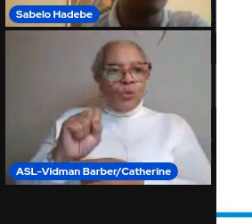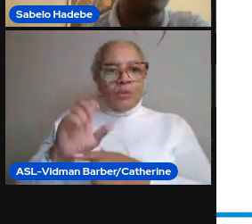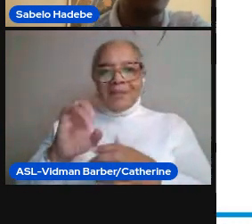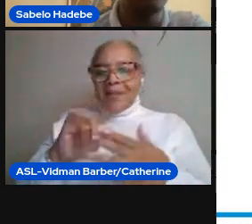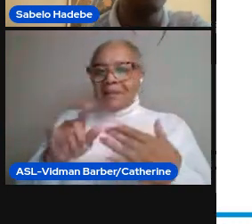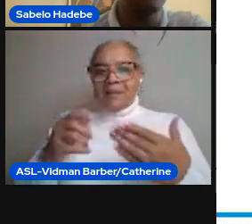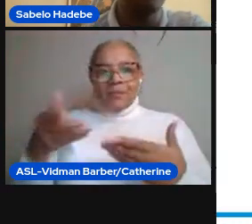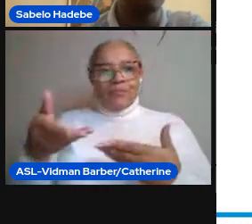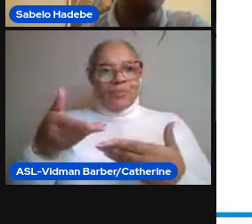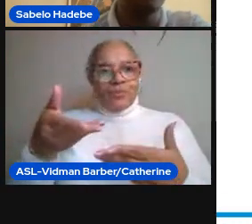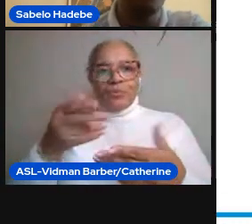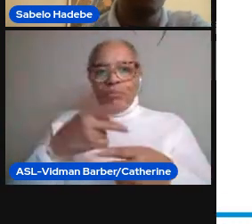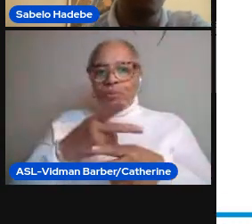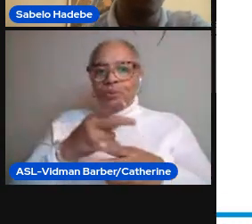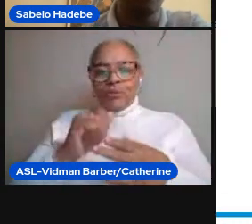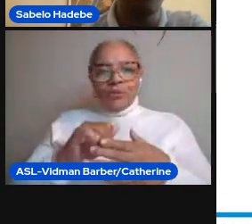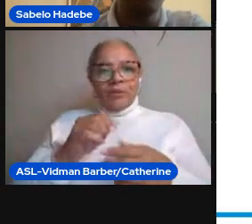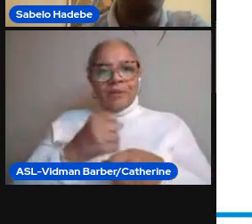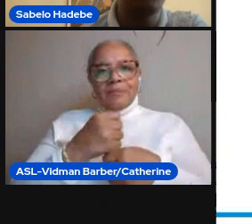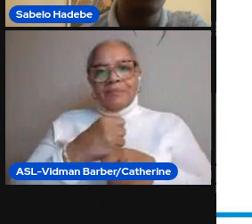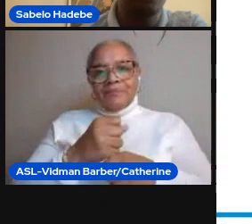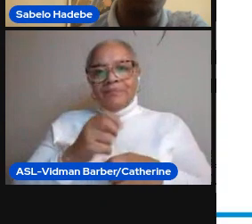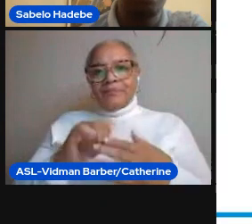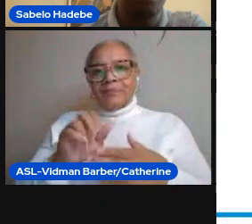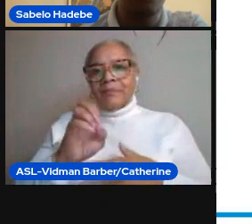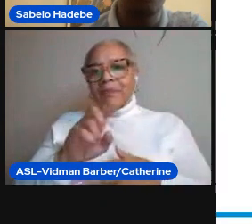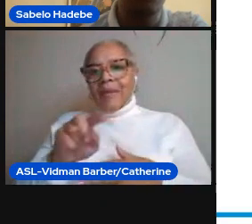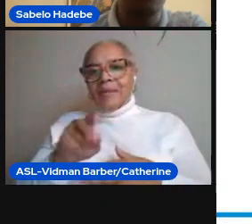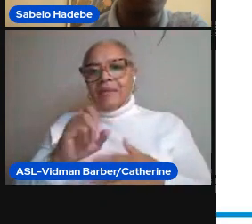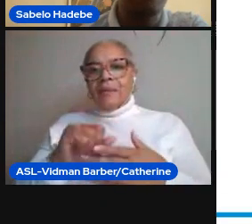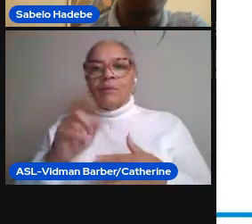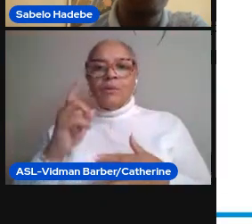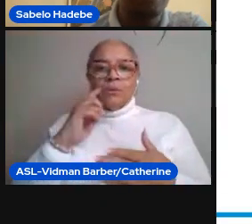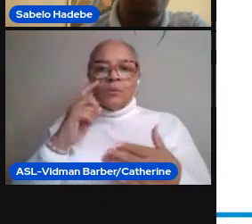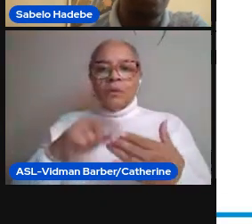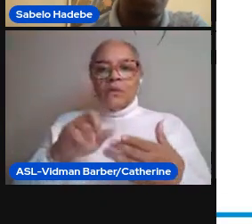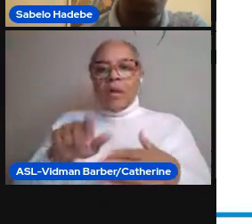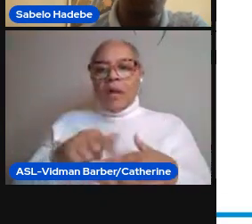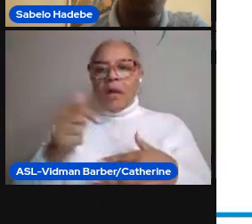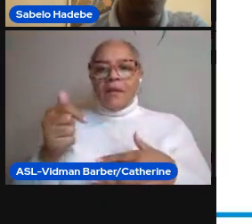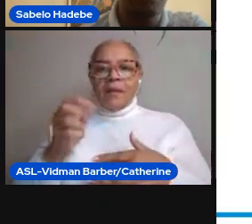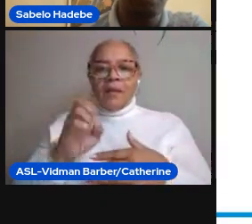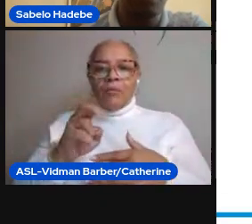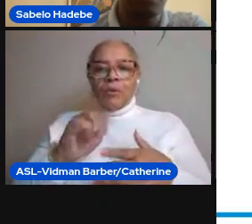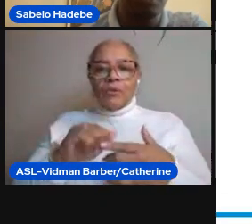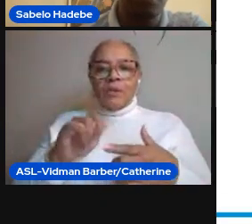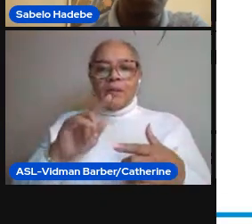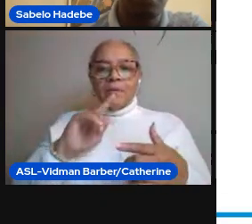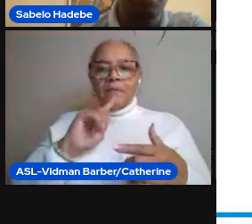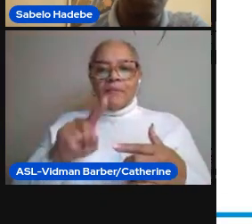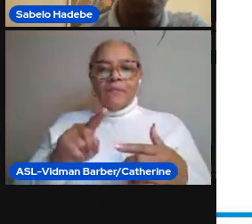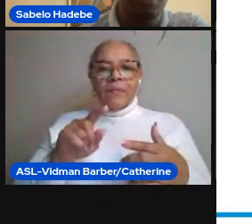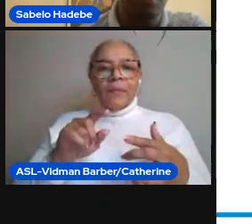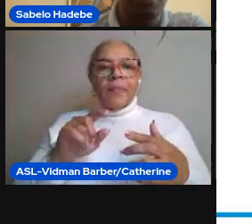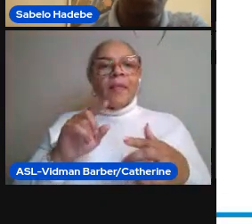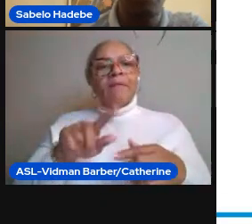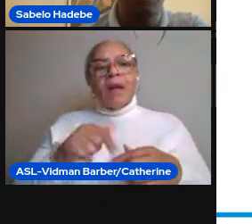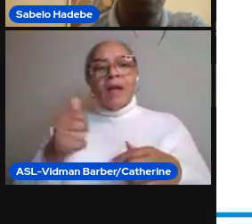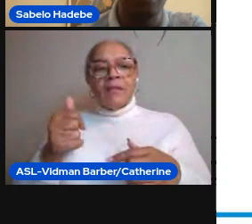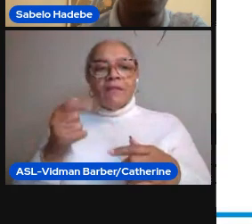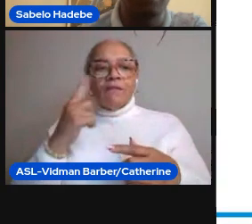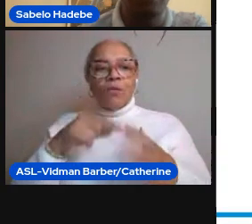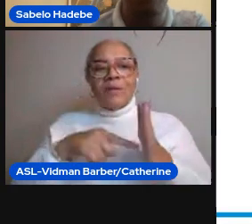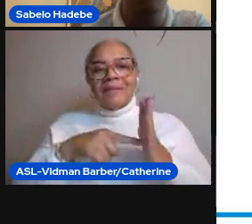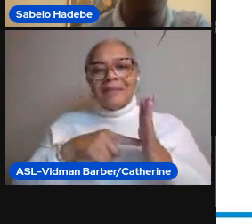find other immune cells that are able to do that. Spermatocytes, for example, and